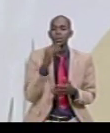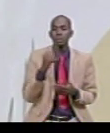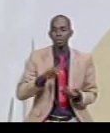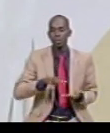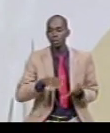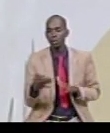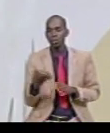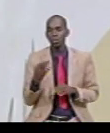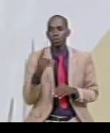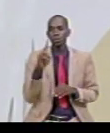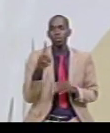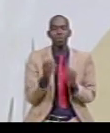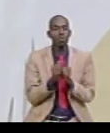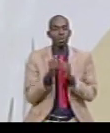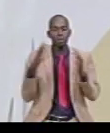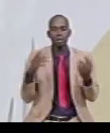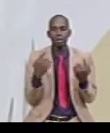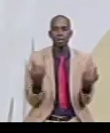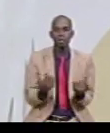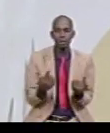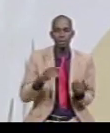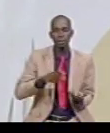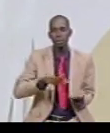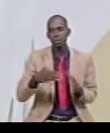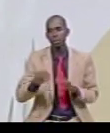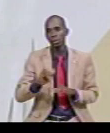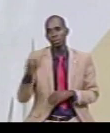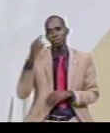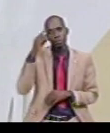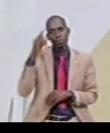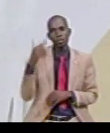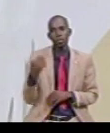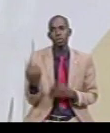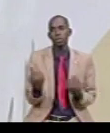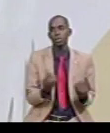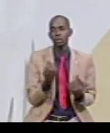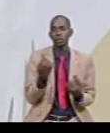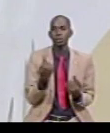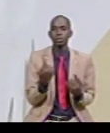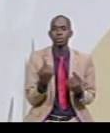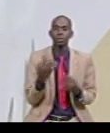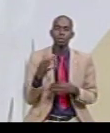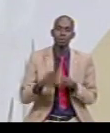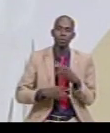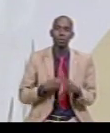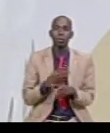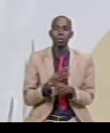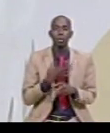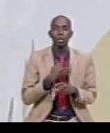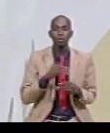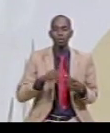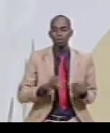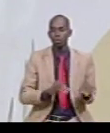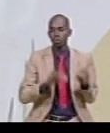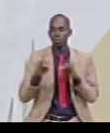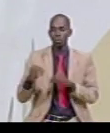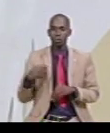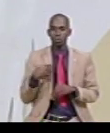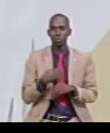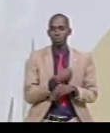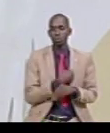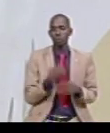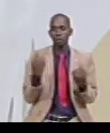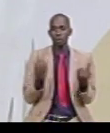behalf of the guilty. And the purpose is to set the guilty free from guilt. The purpose